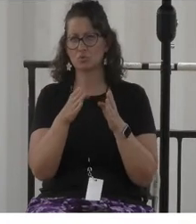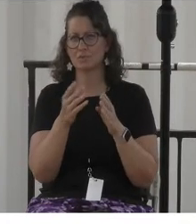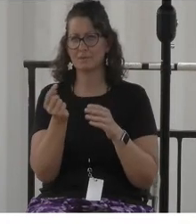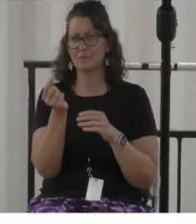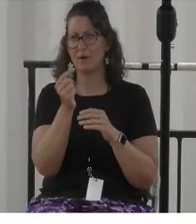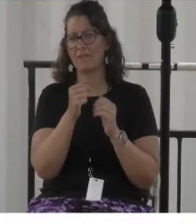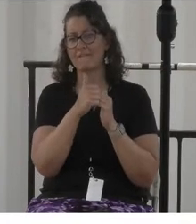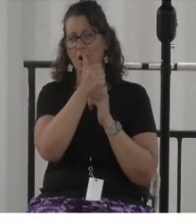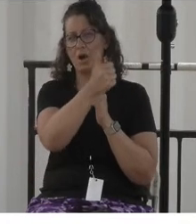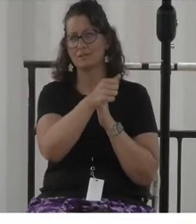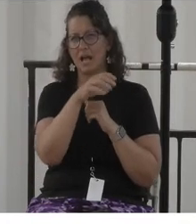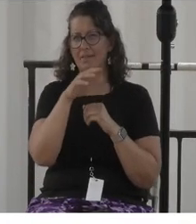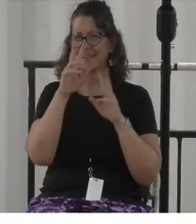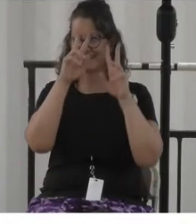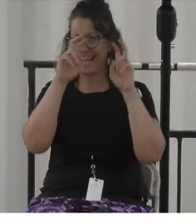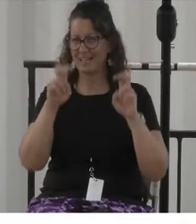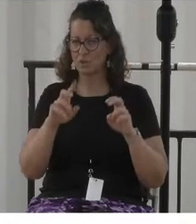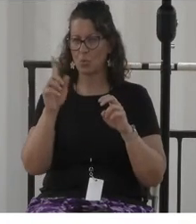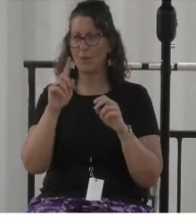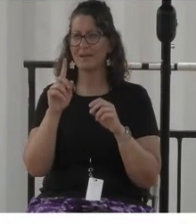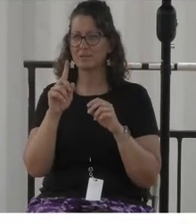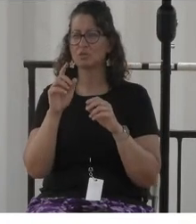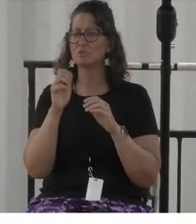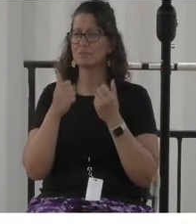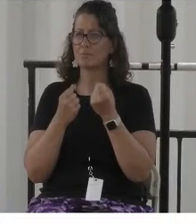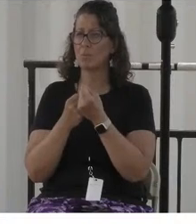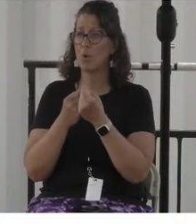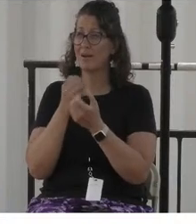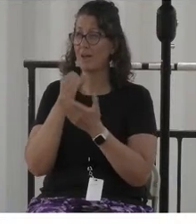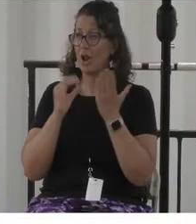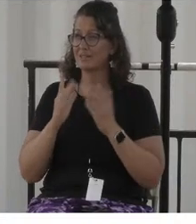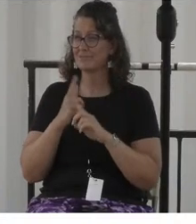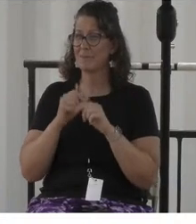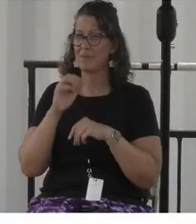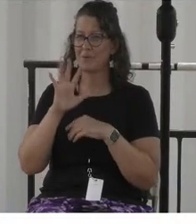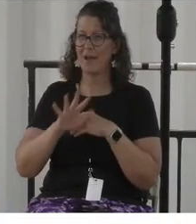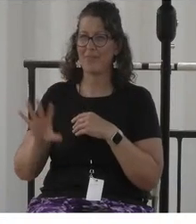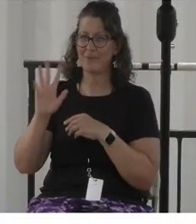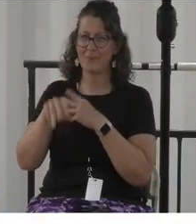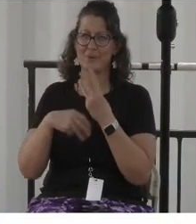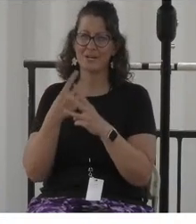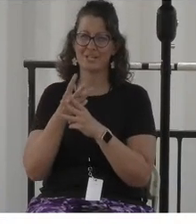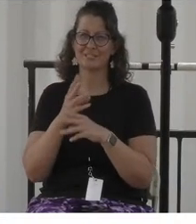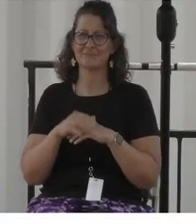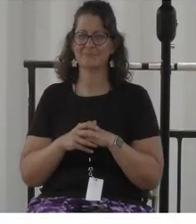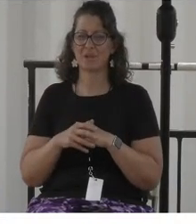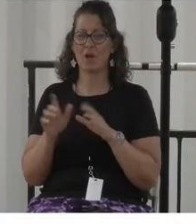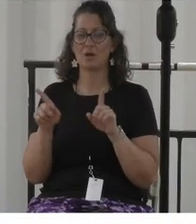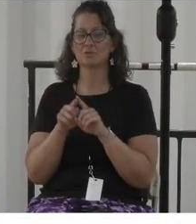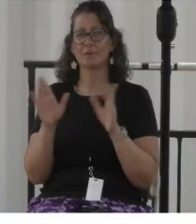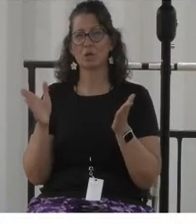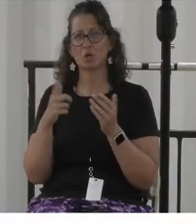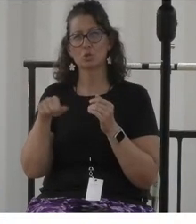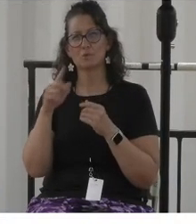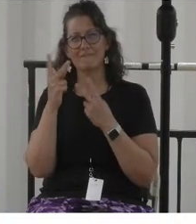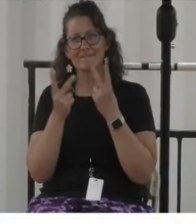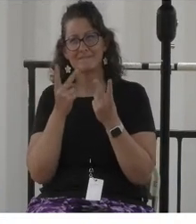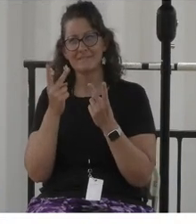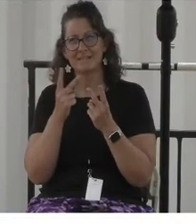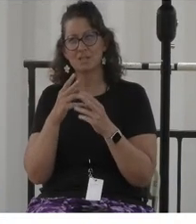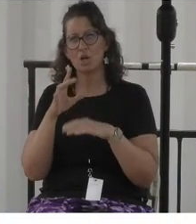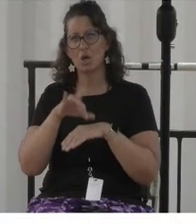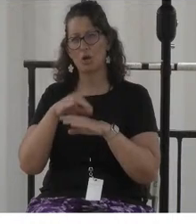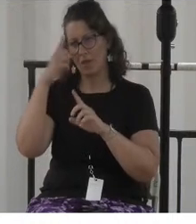of the Smithsonian Castle, where you can support artisans from around the world. Also, we encourage you to visit the Earth